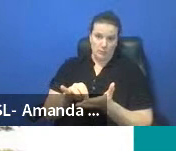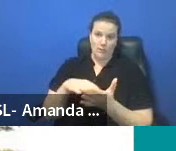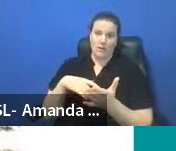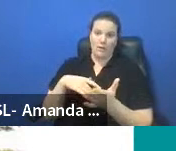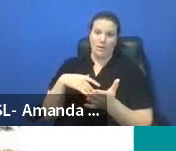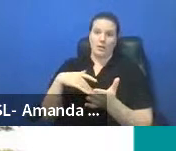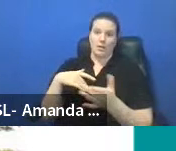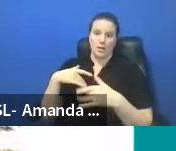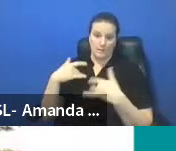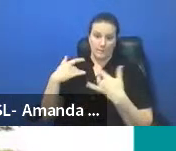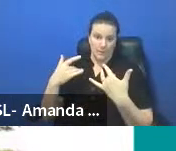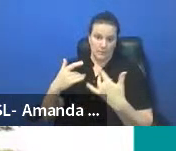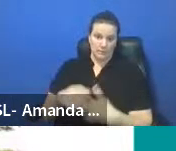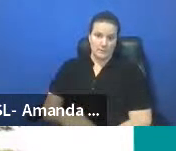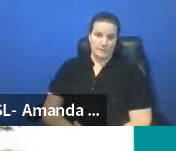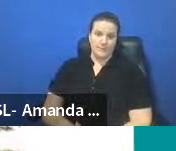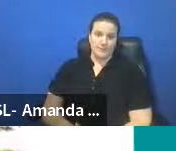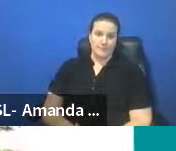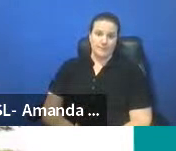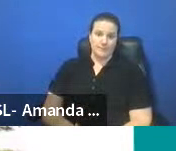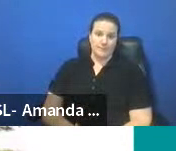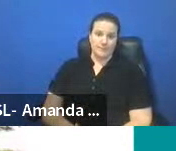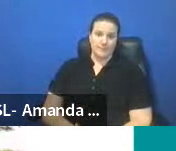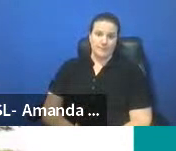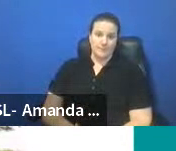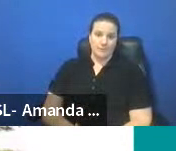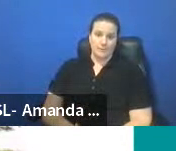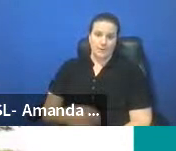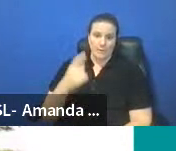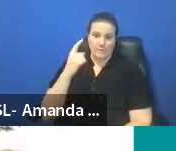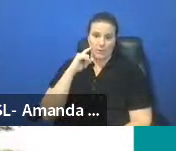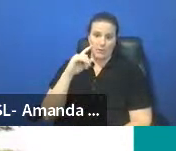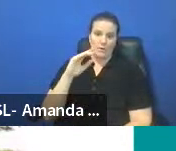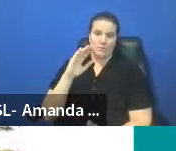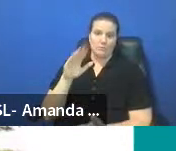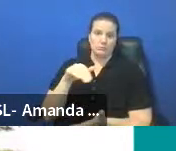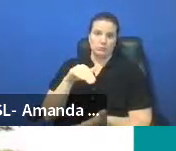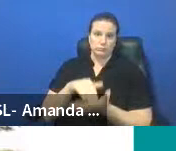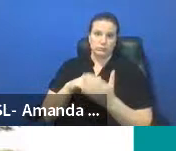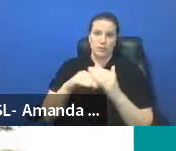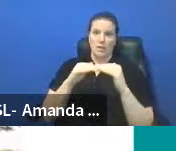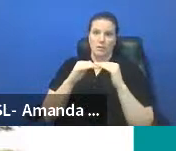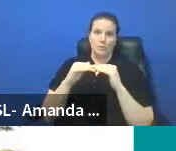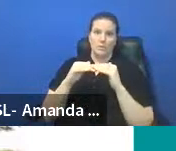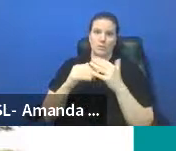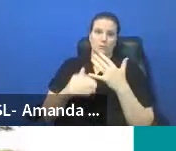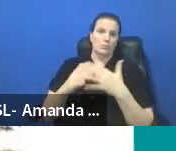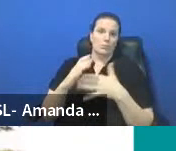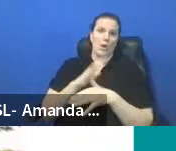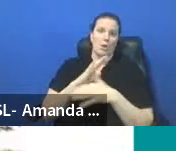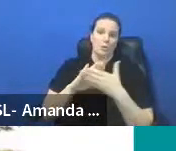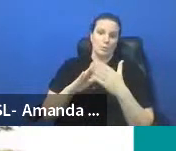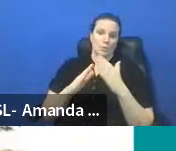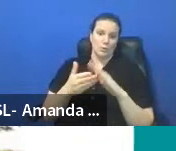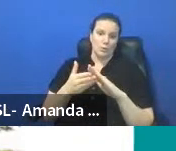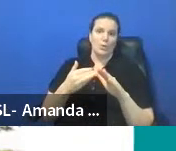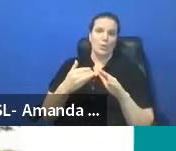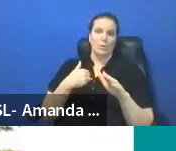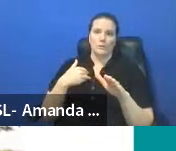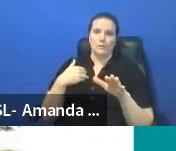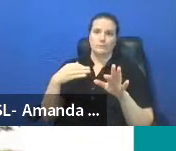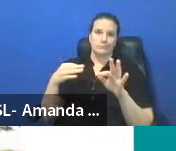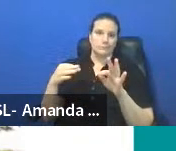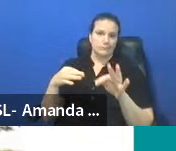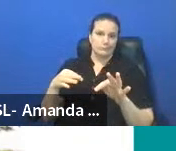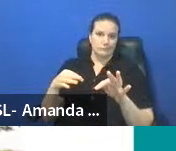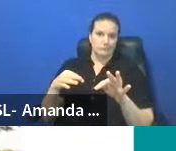events for the sake of centering equity priority communities, we defined that or looked